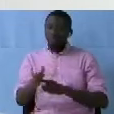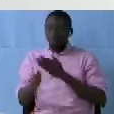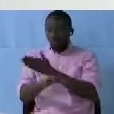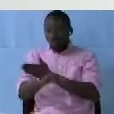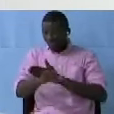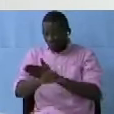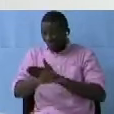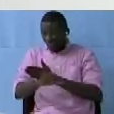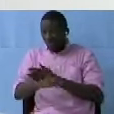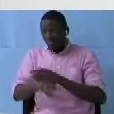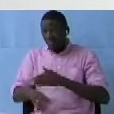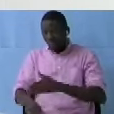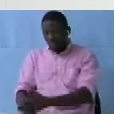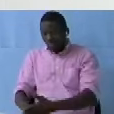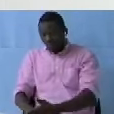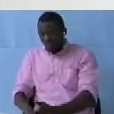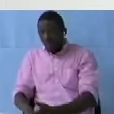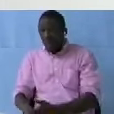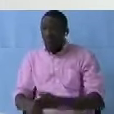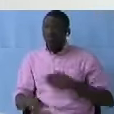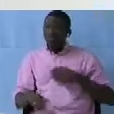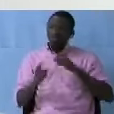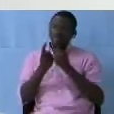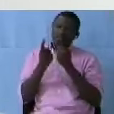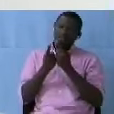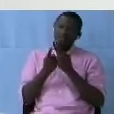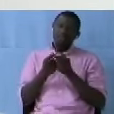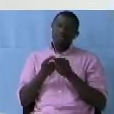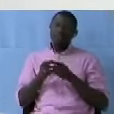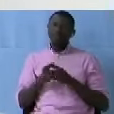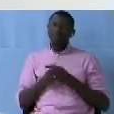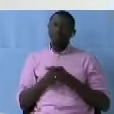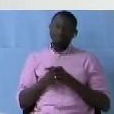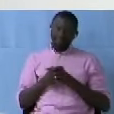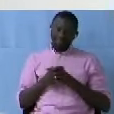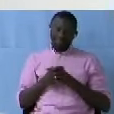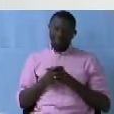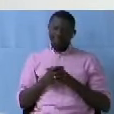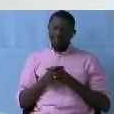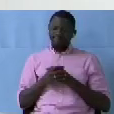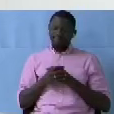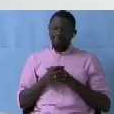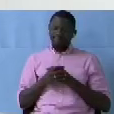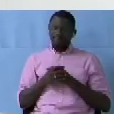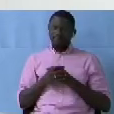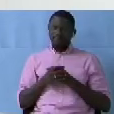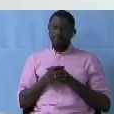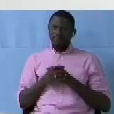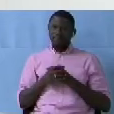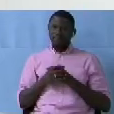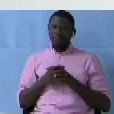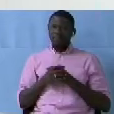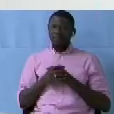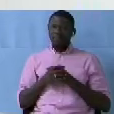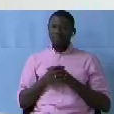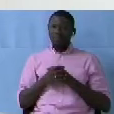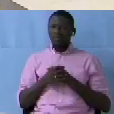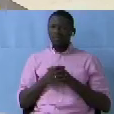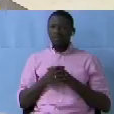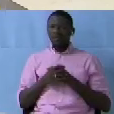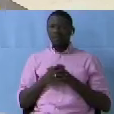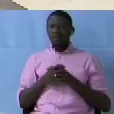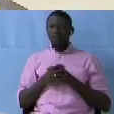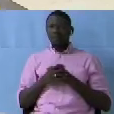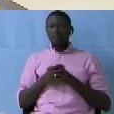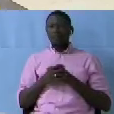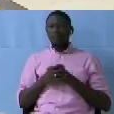amputation of a limb or things like that. Su fekkene nak dess na nak ni nga faje nit ki da nga genné dara ci